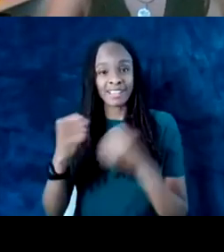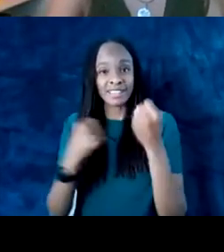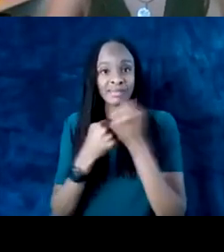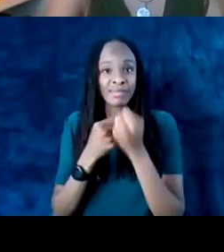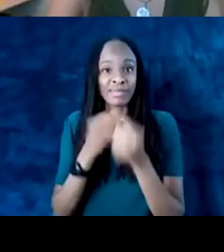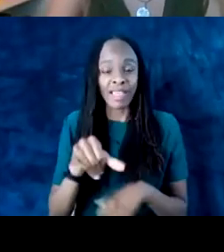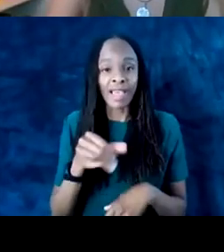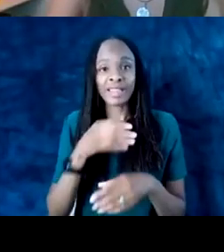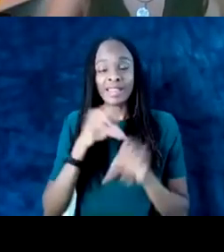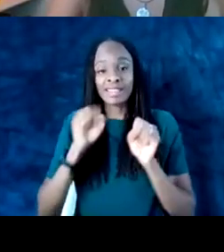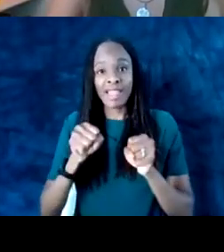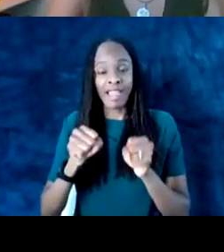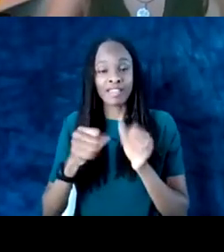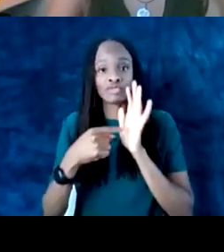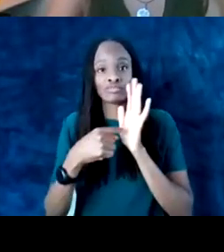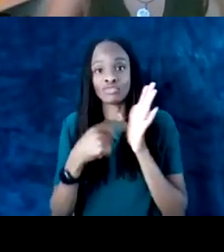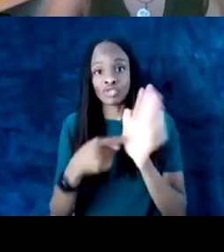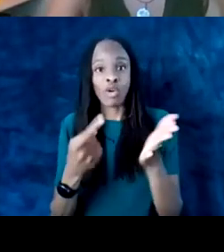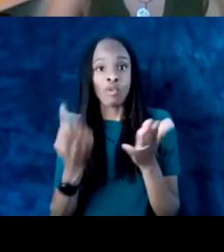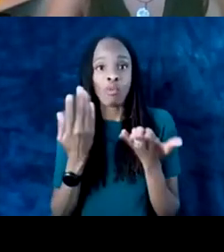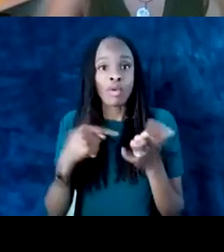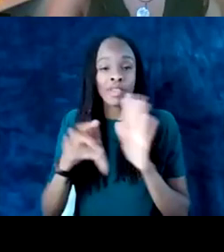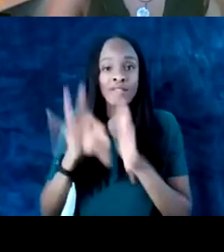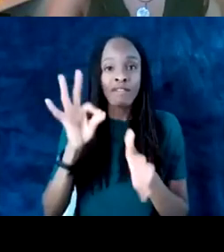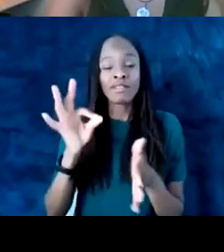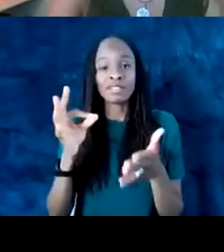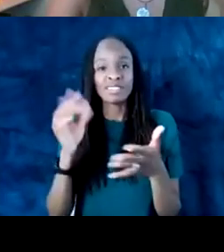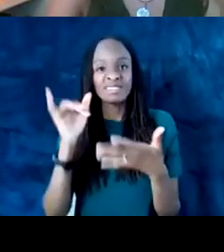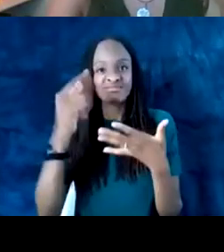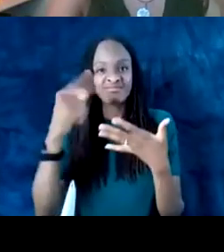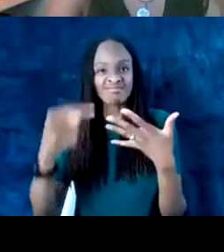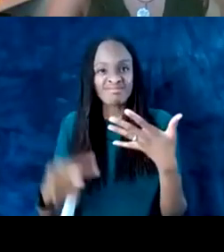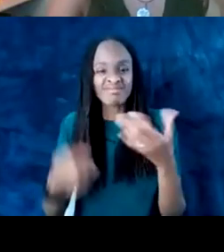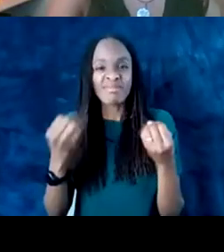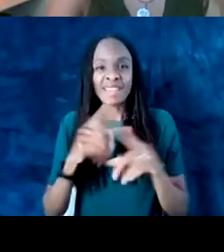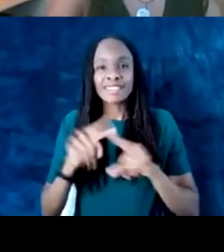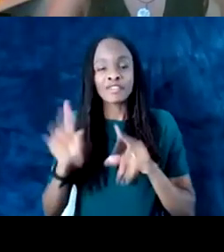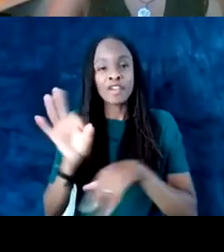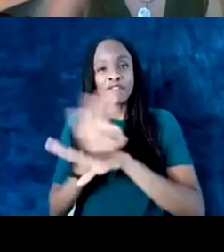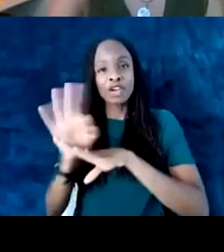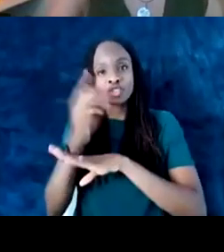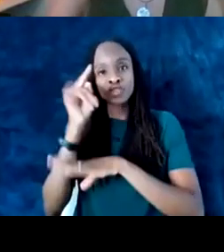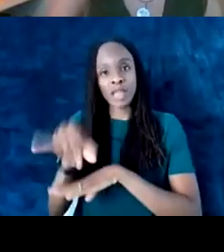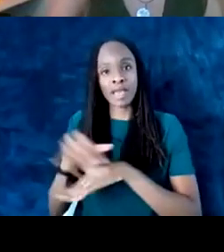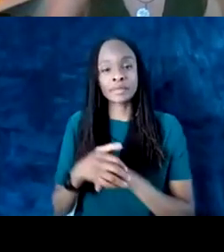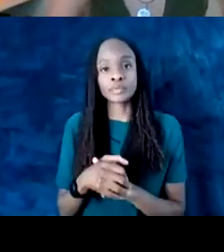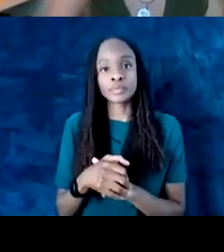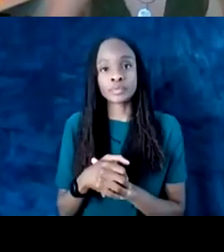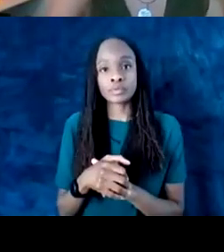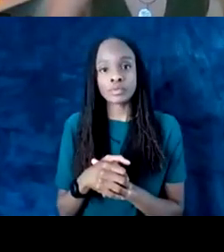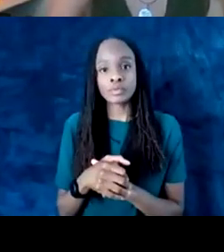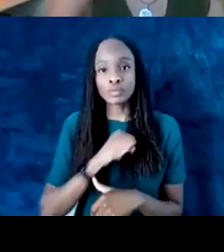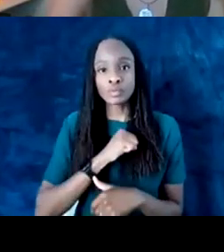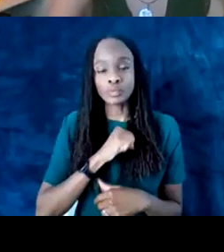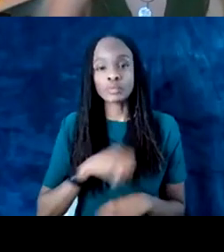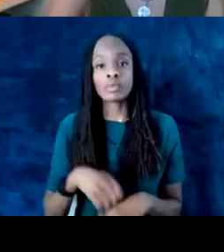findings and show us new ways of looking at the world as well, right? So there's many different functions of that. And, you know, in